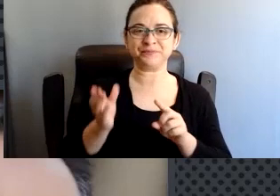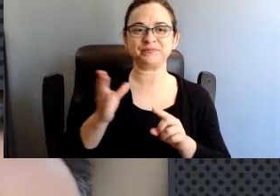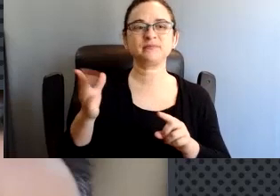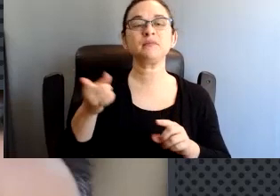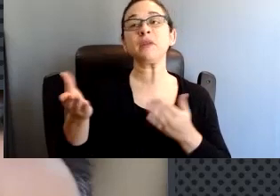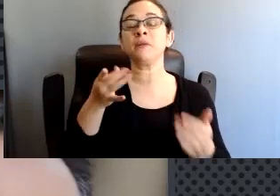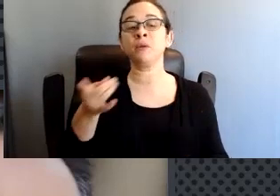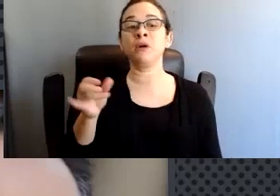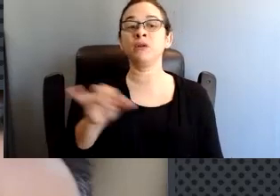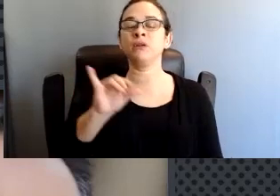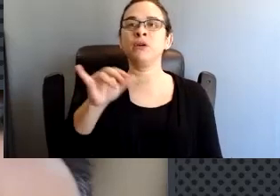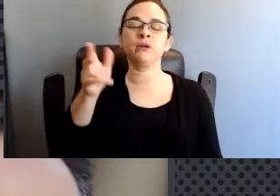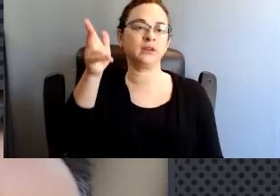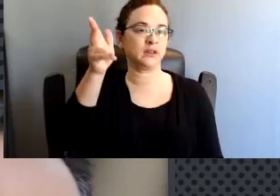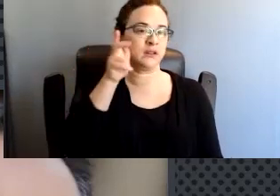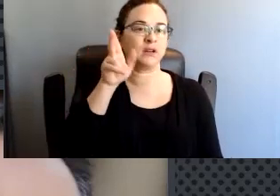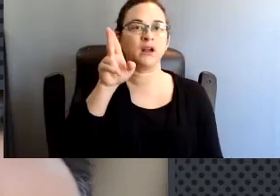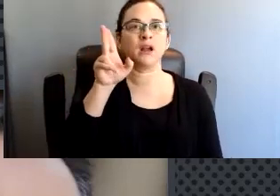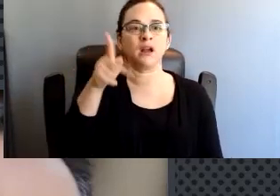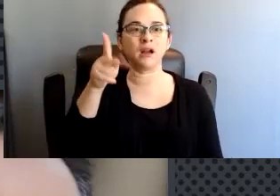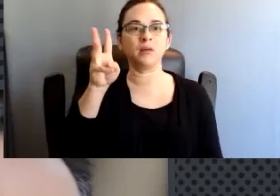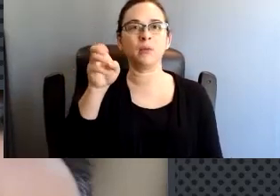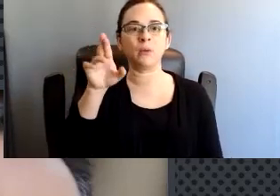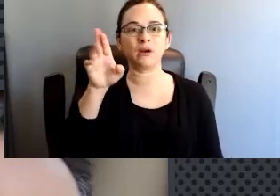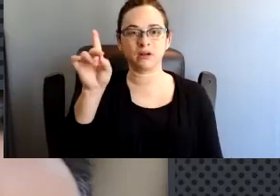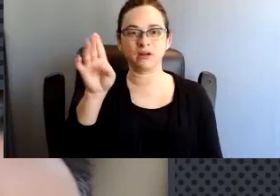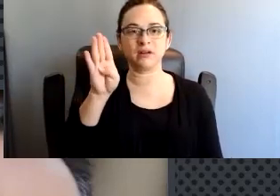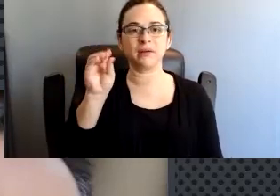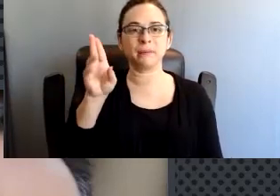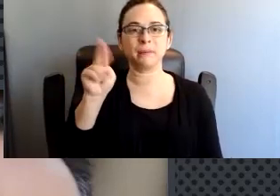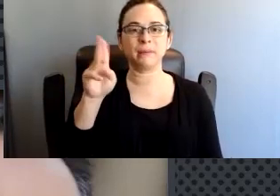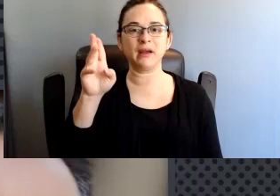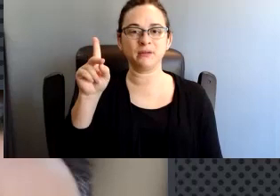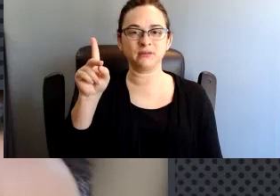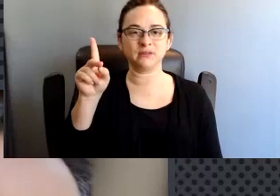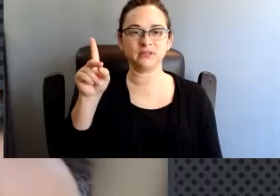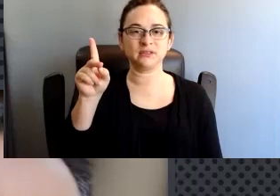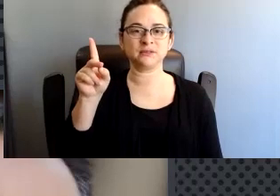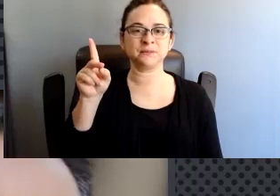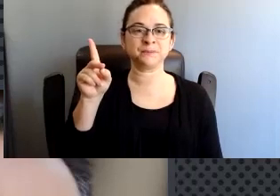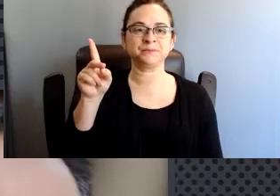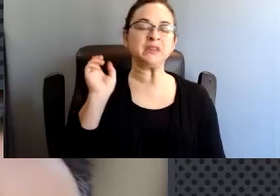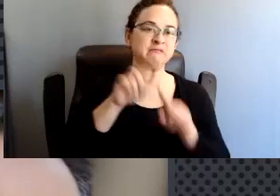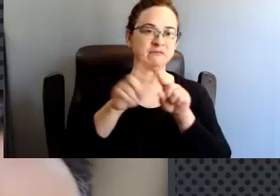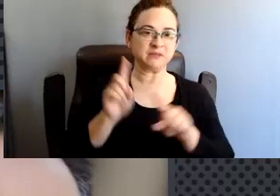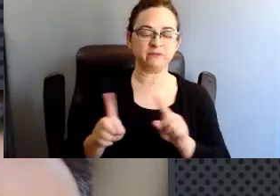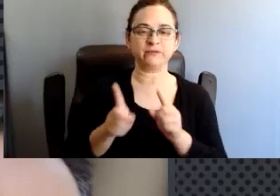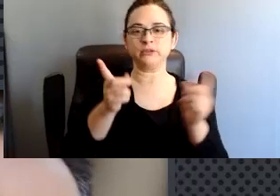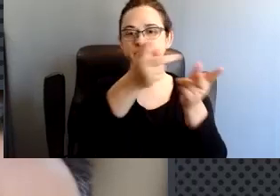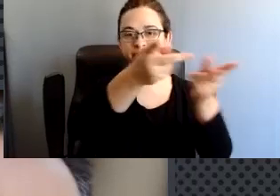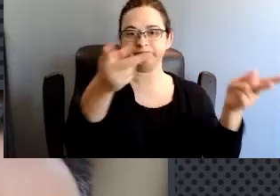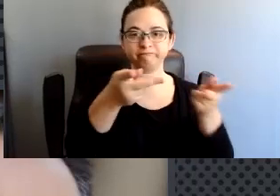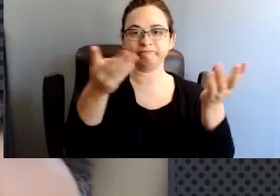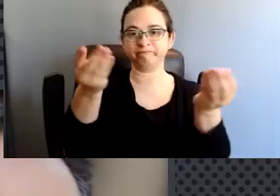Bound. Upward Bound services are high school students and gets them prepared for college. And they're at different campuses. So Fresno State has